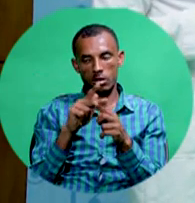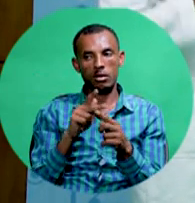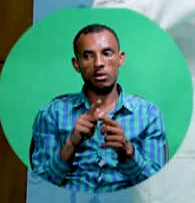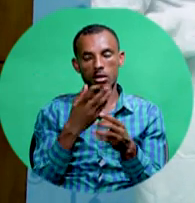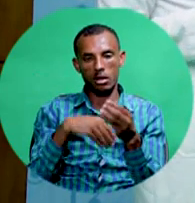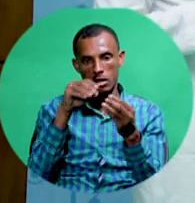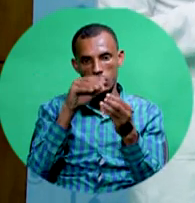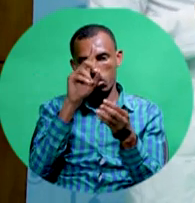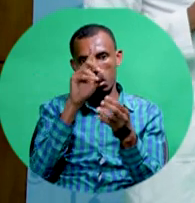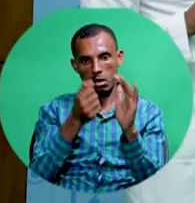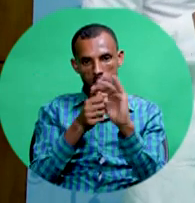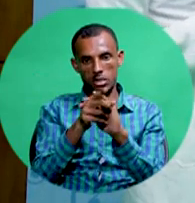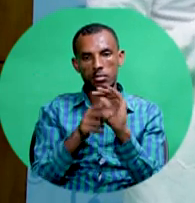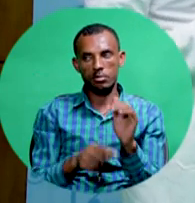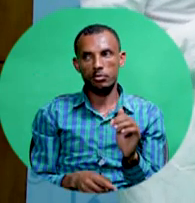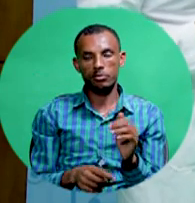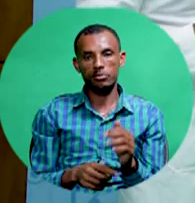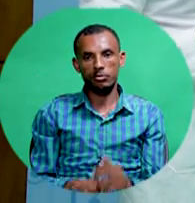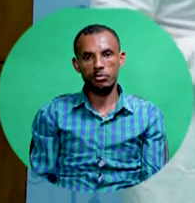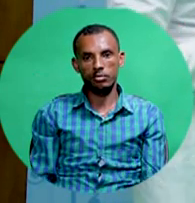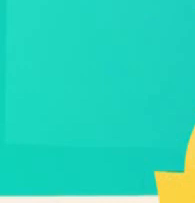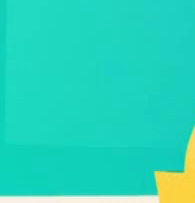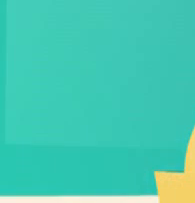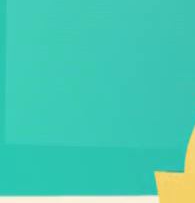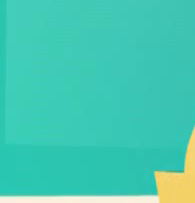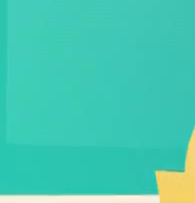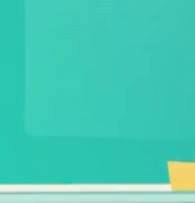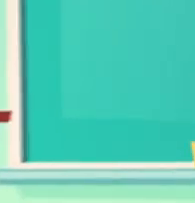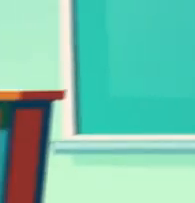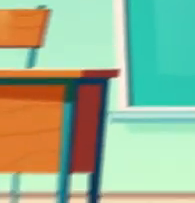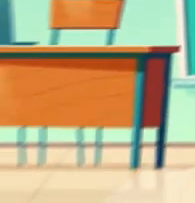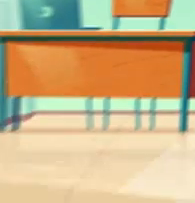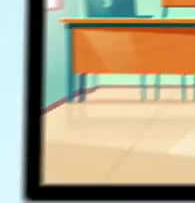add one more example. Let's see one more example.